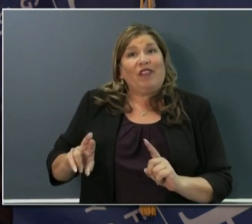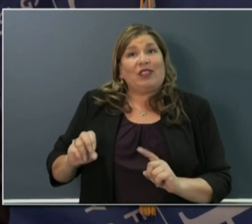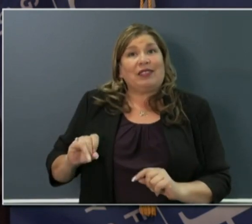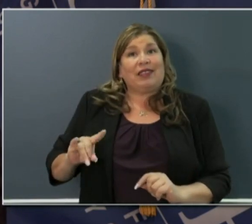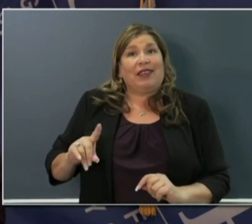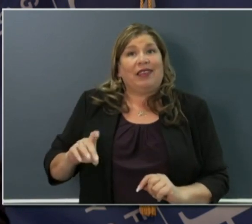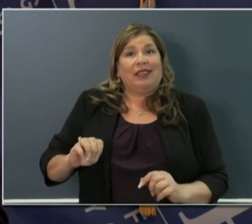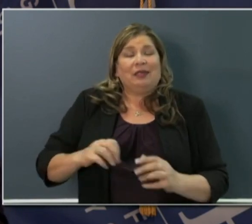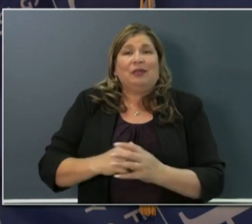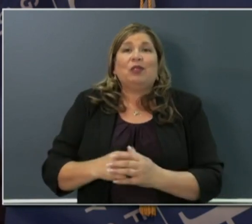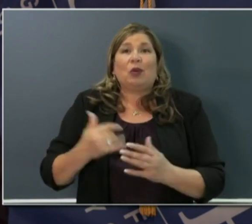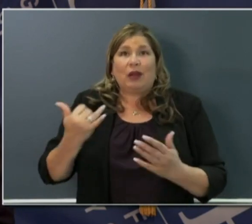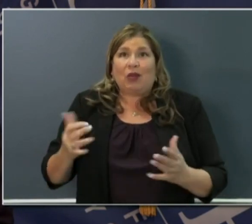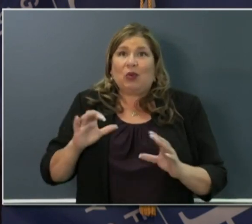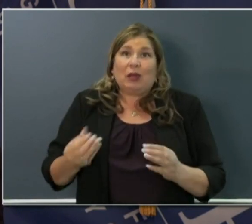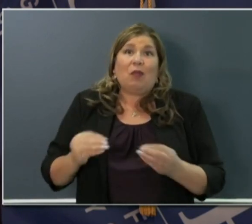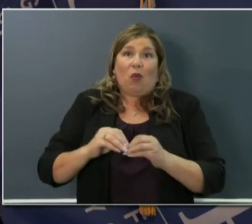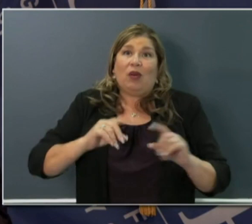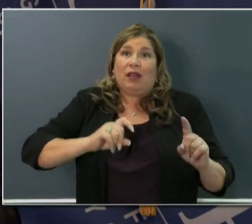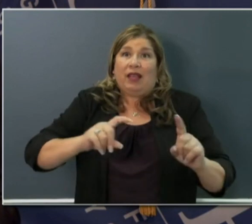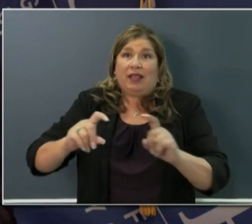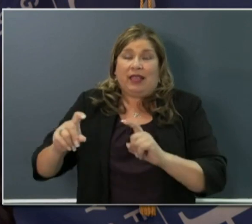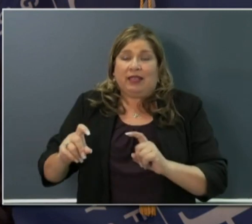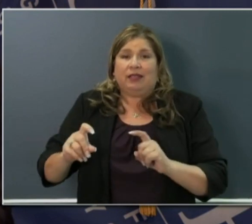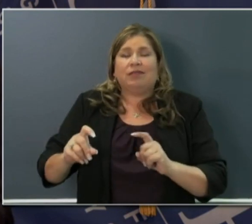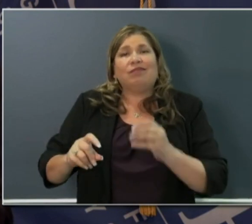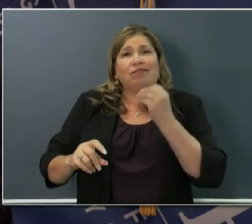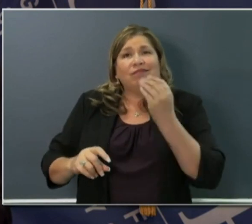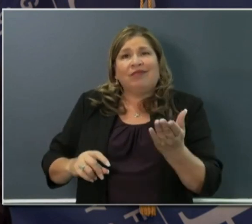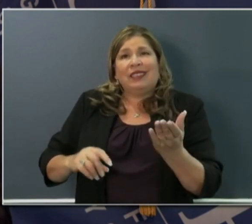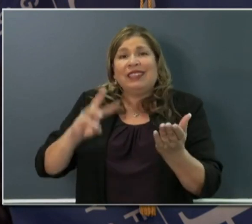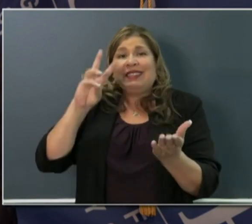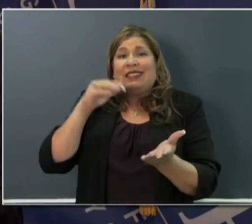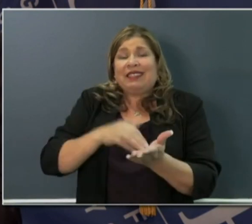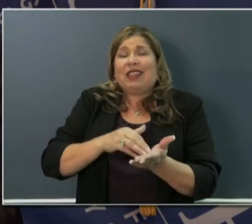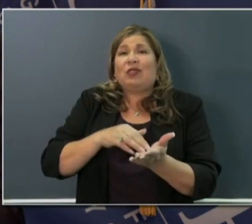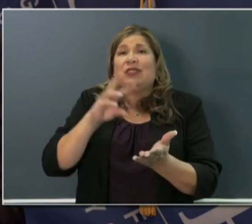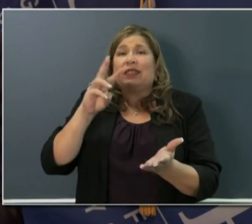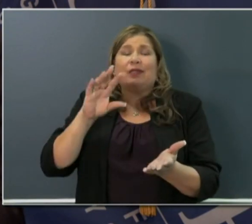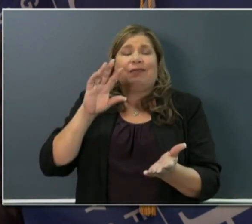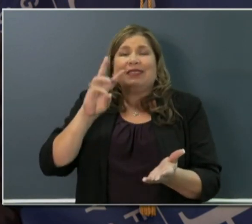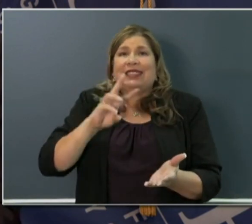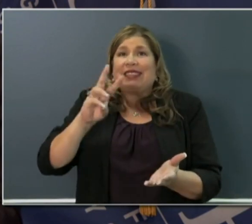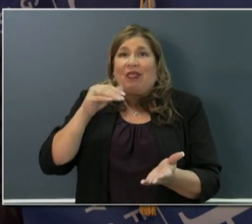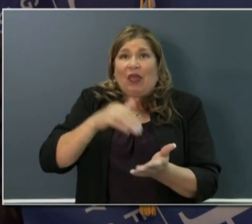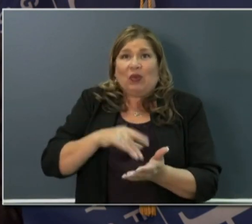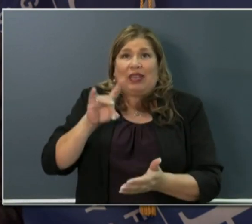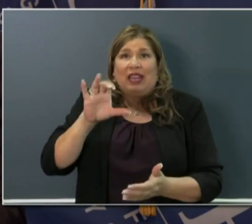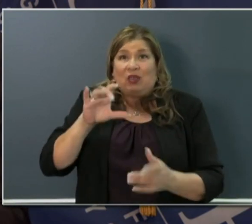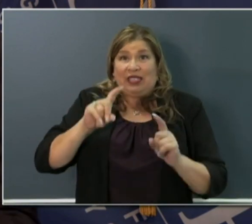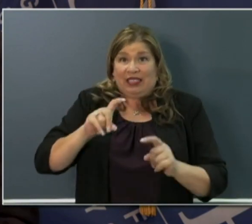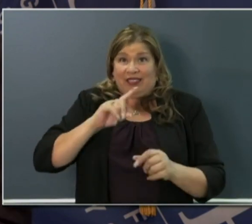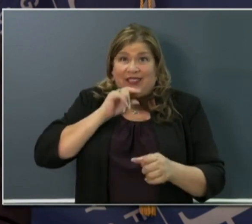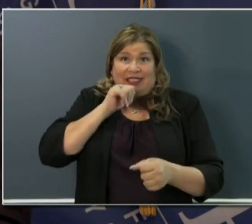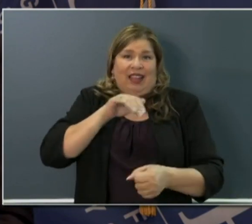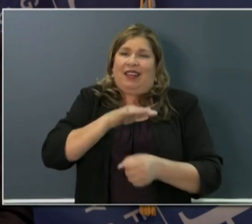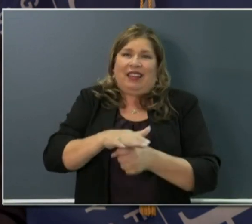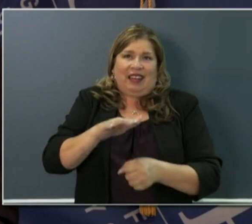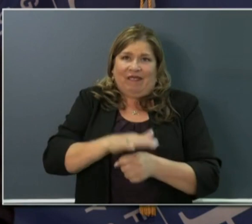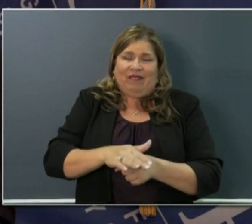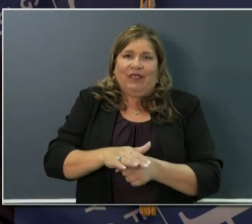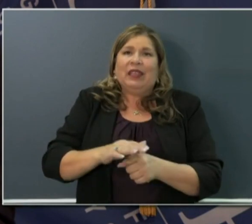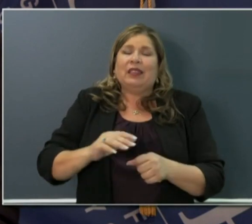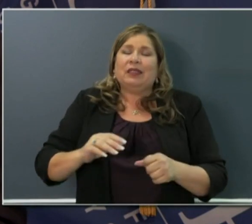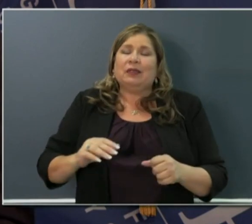in the outset, 66,800 tests is not enough, and it's not enough for a reason that I mentioned yesterday, and I'll report again